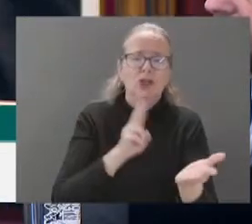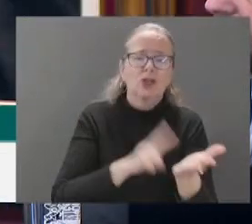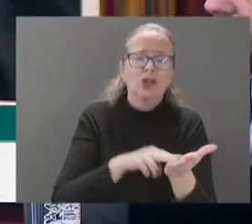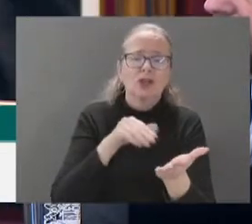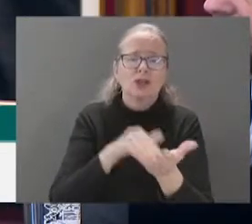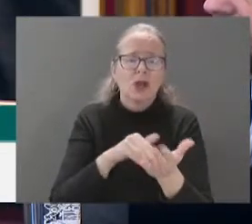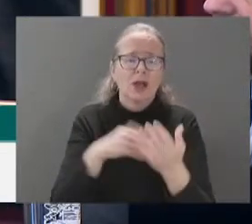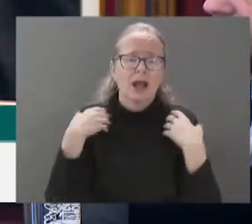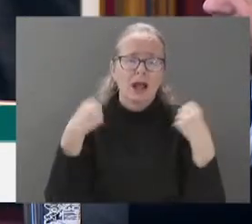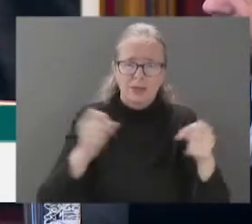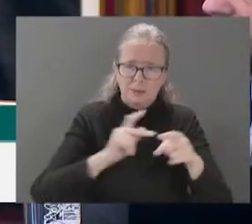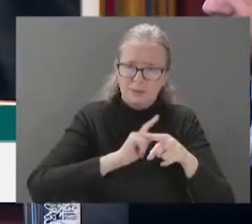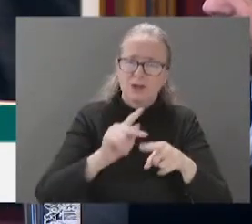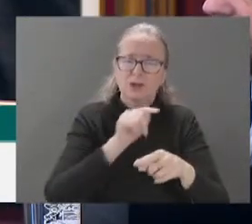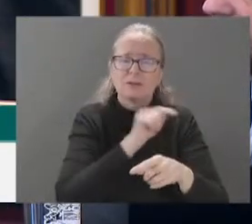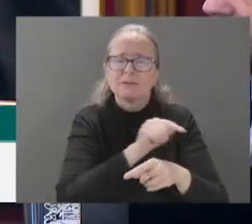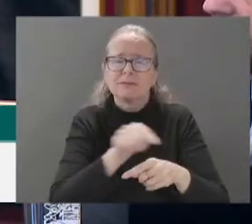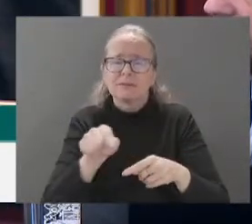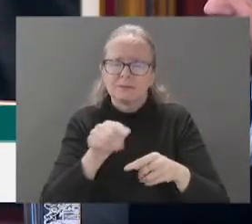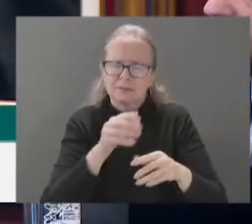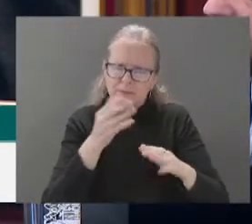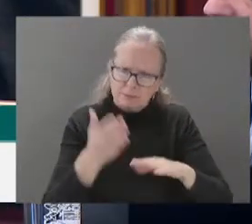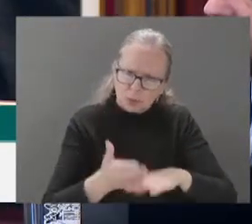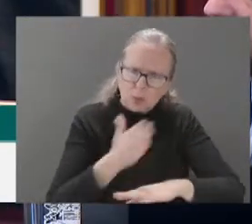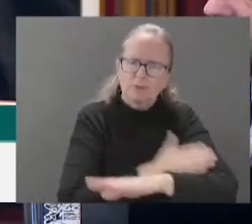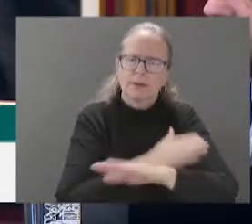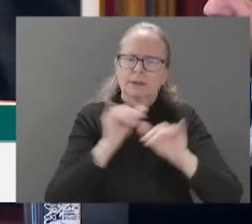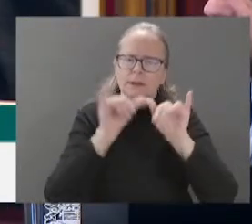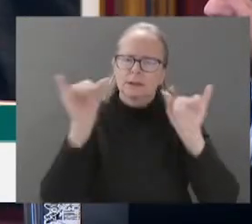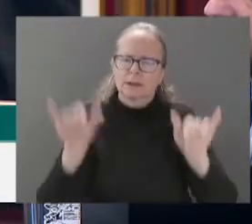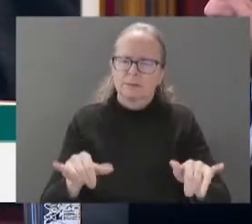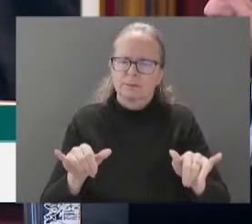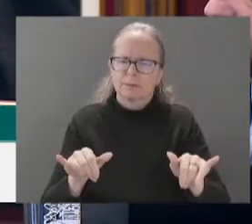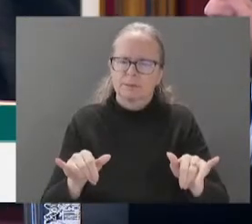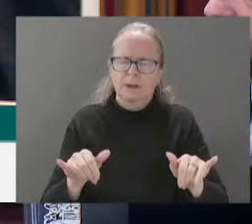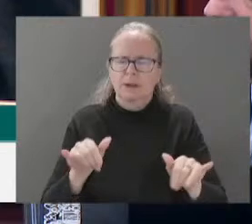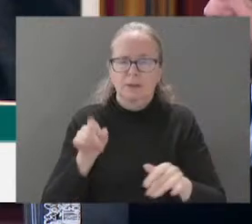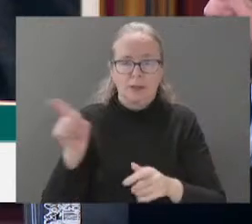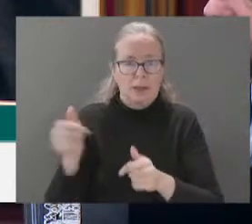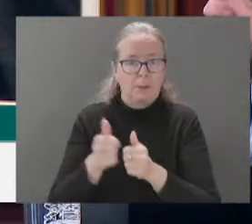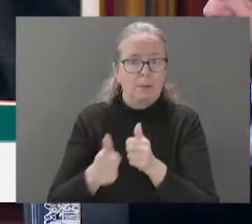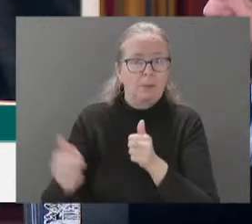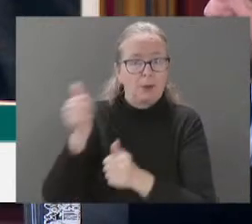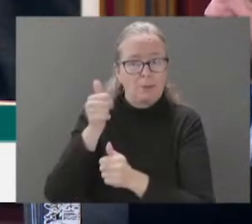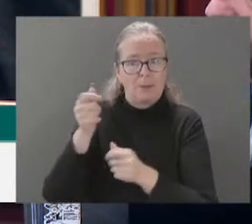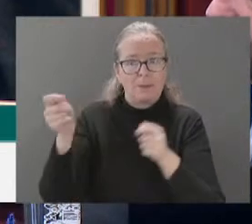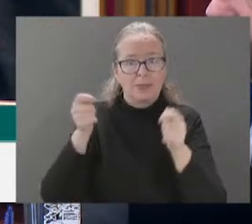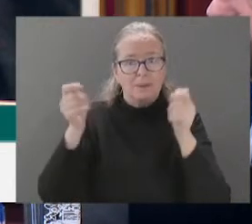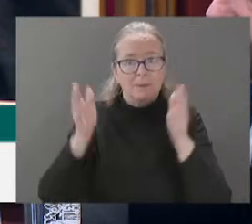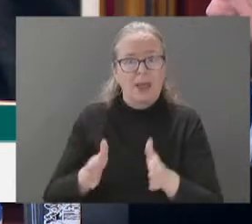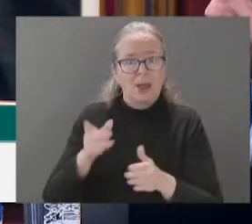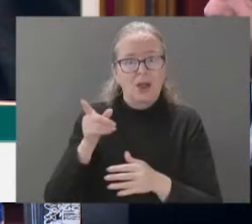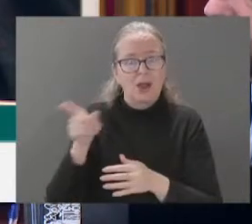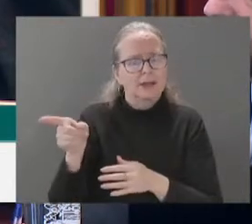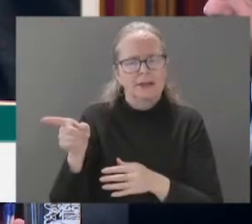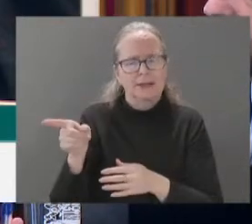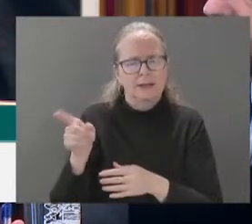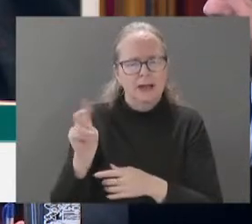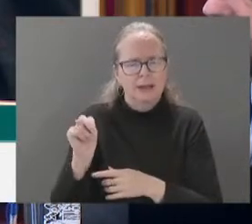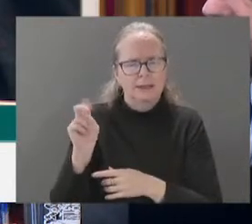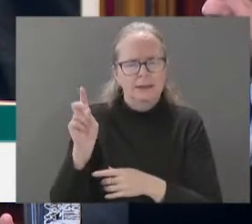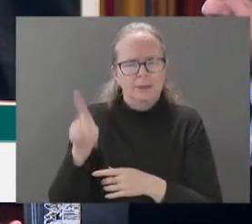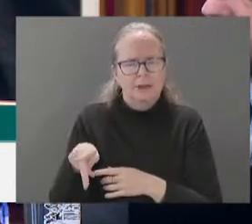Care Systems not the bloated bureaucracy at the top the Socialist NDP may attempt to spin a different narrative but let me be